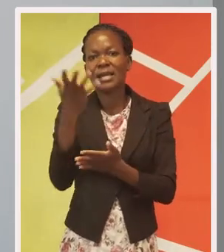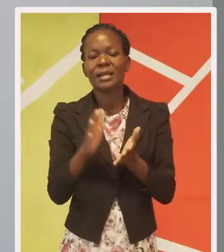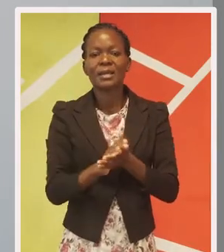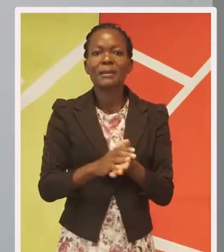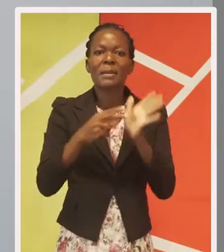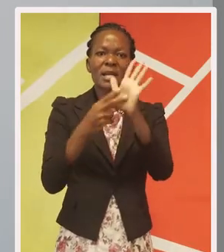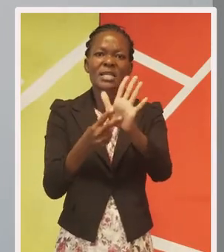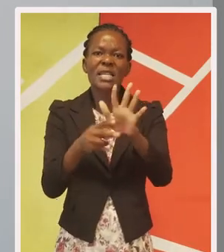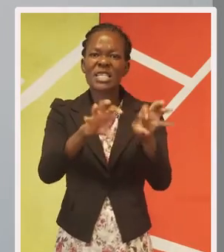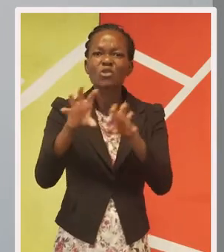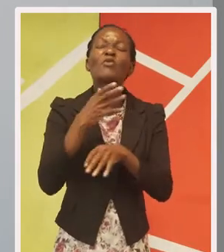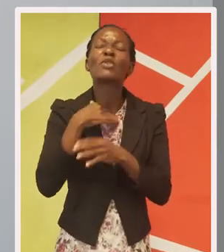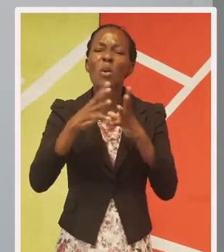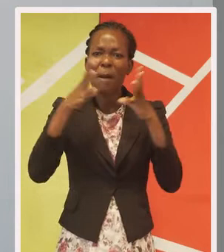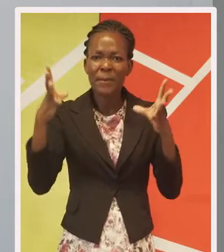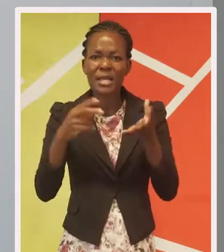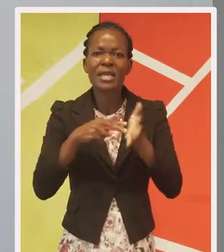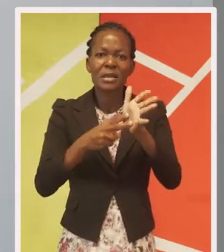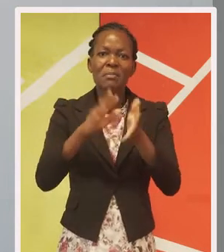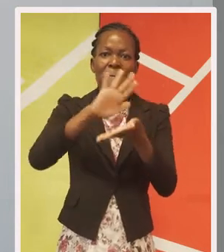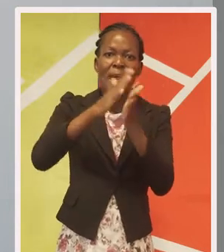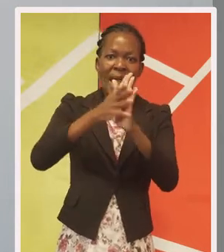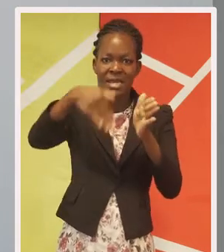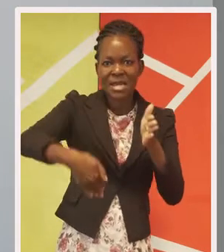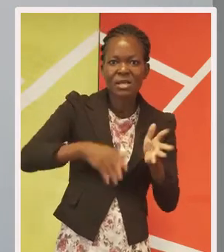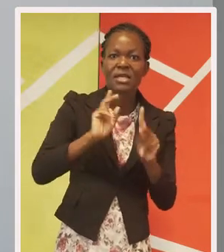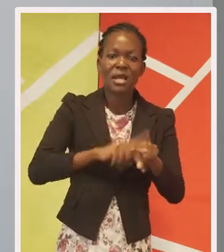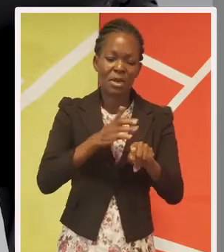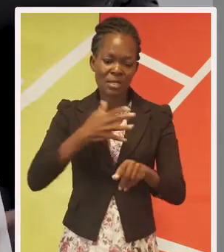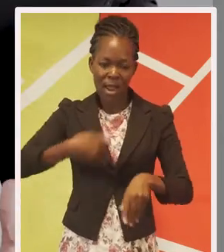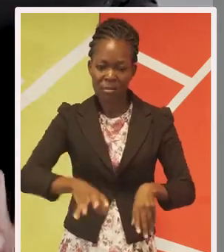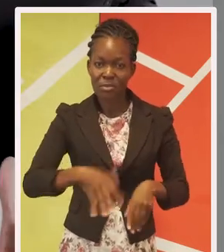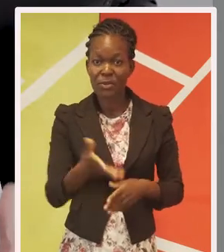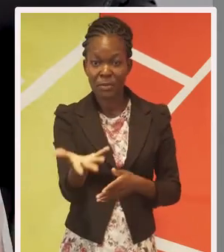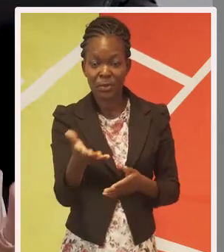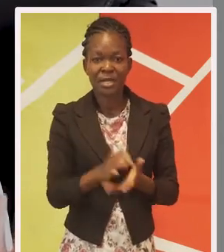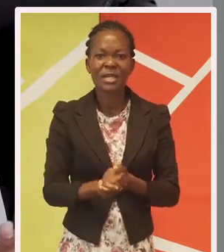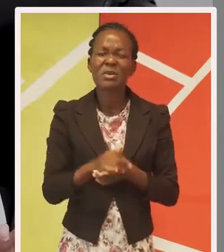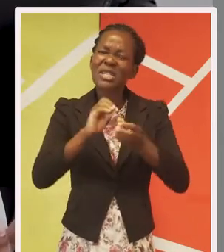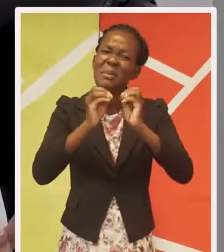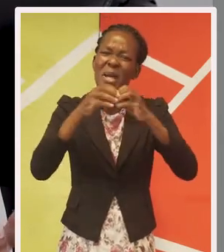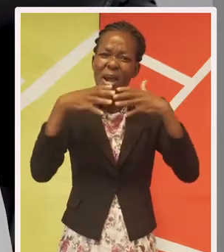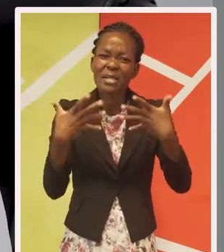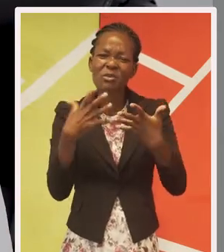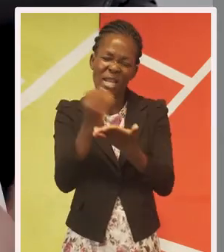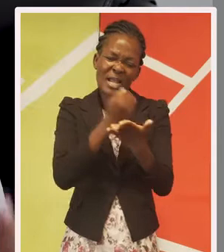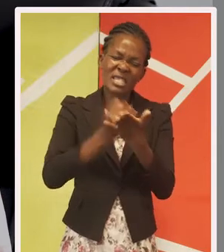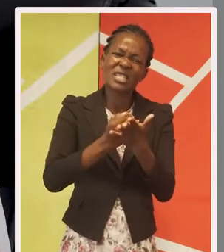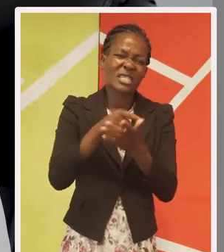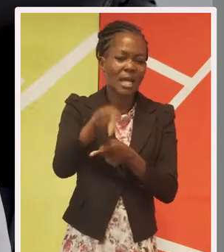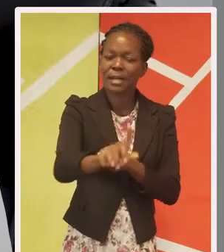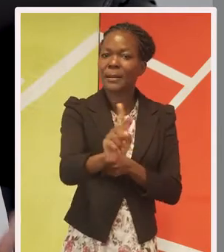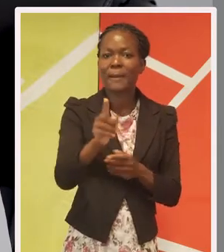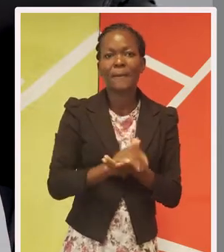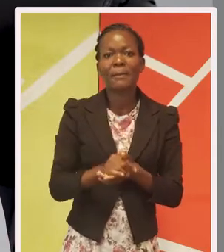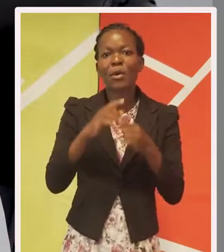or removal of tax on essential products such as menstrual hygiene management products. Basically, feminist economics calls for